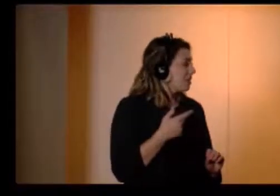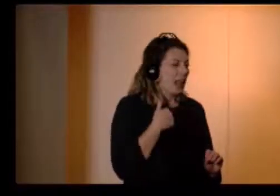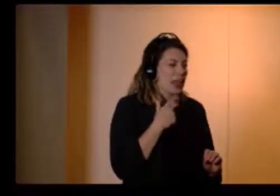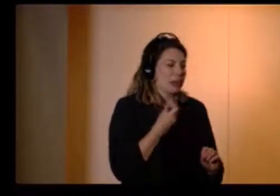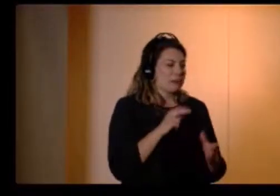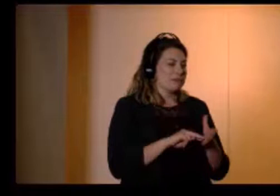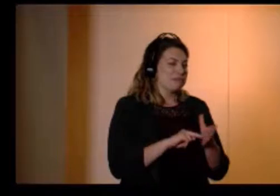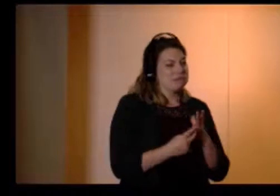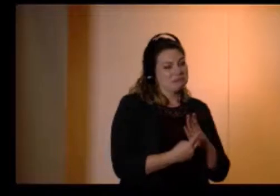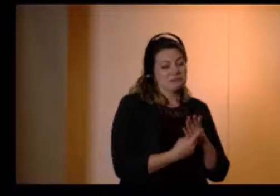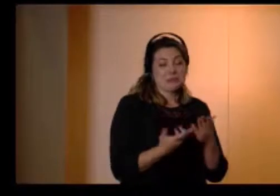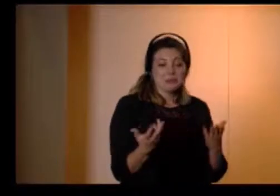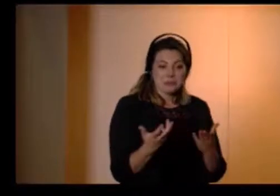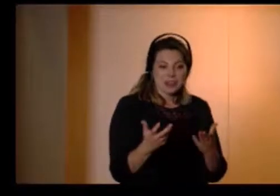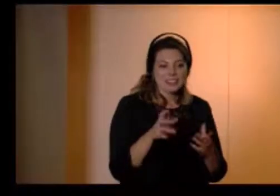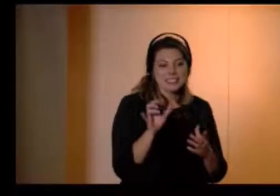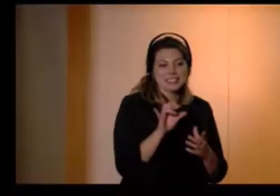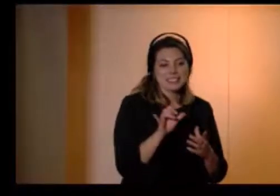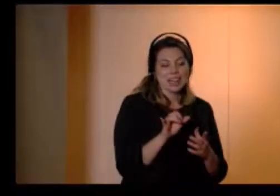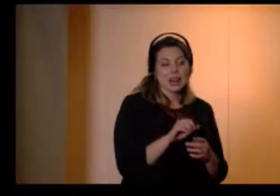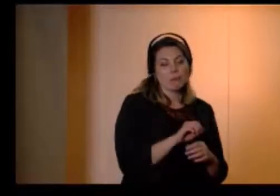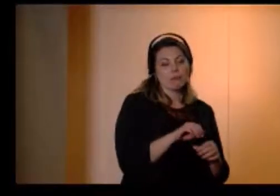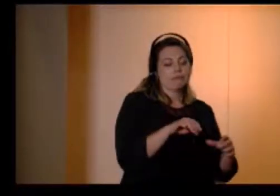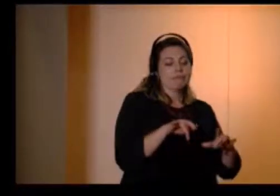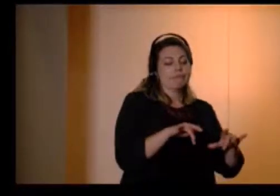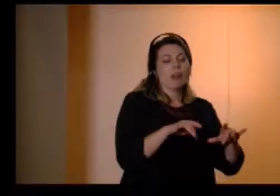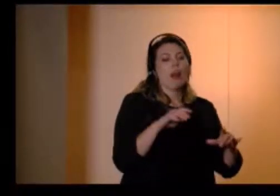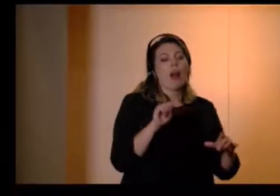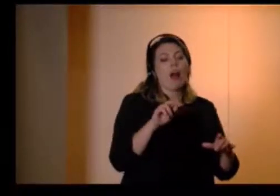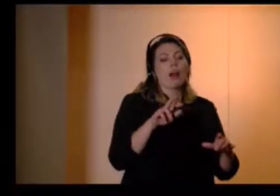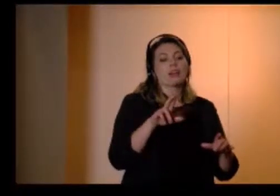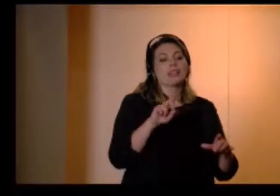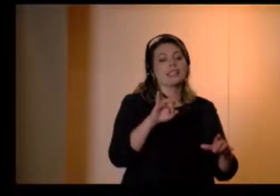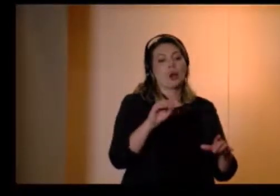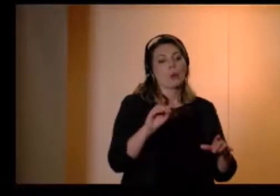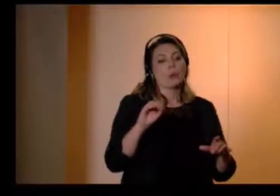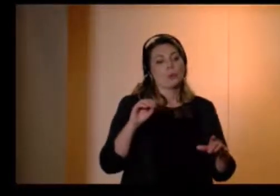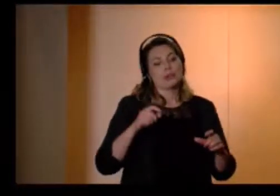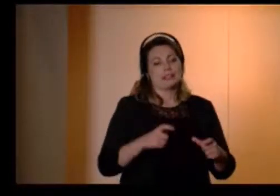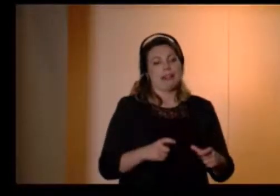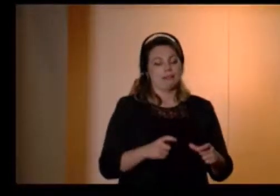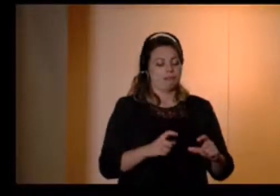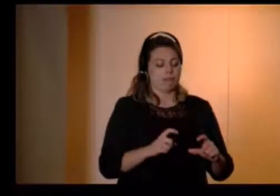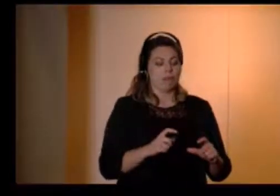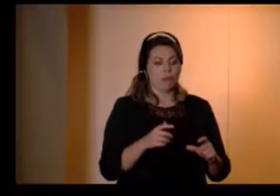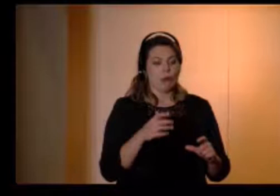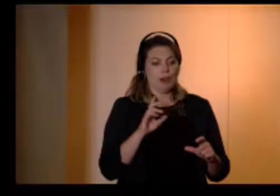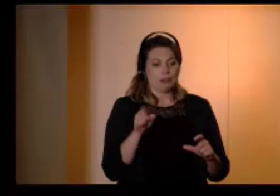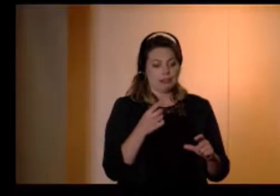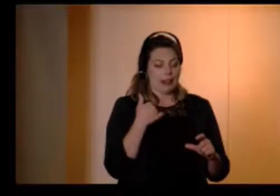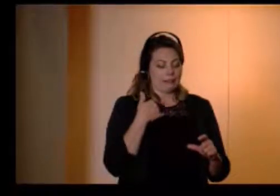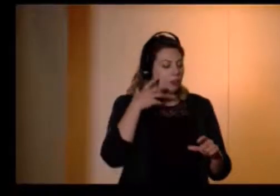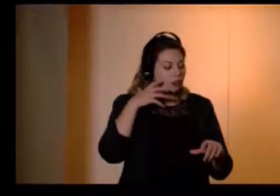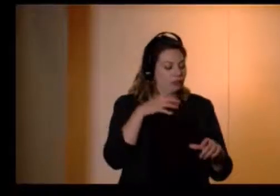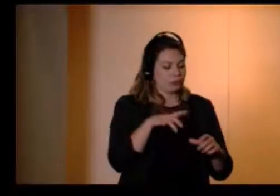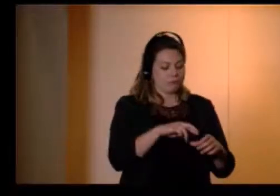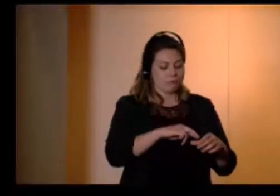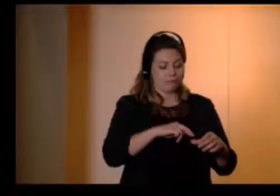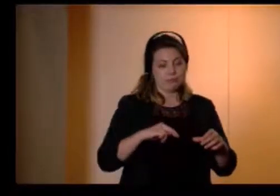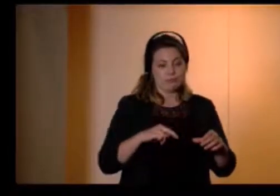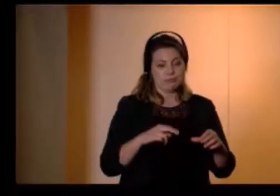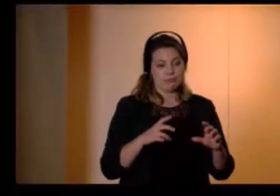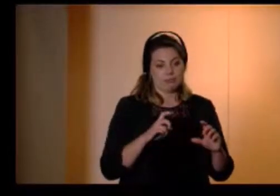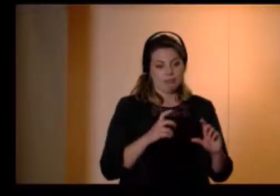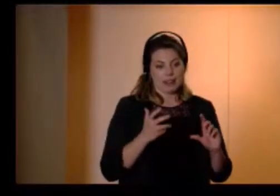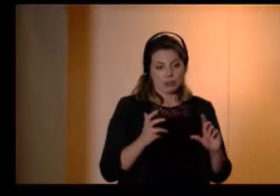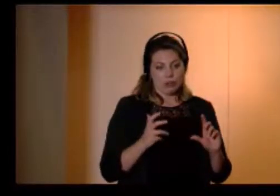analogize it sort of like an audio cassette where you just have the audio and then there's a label on the outside. If you tape over that